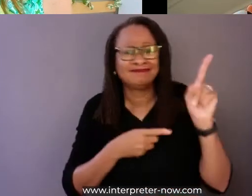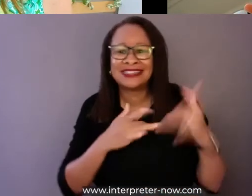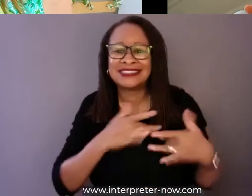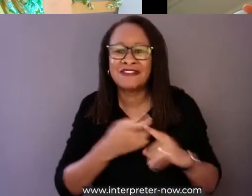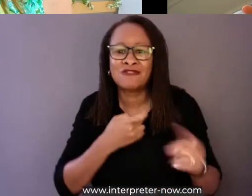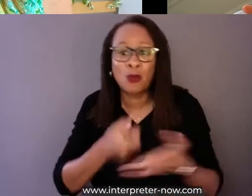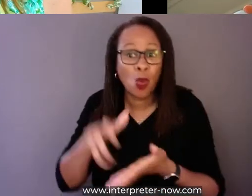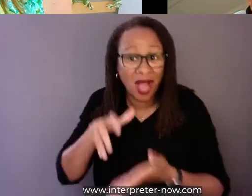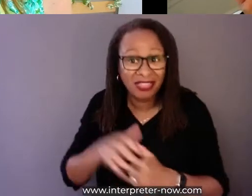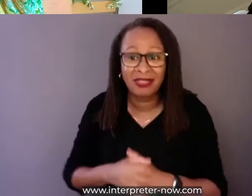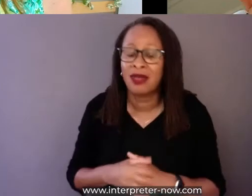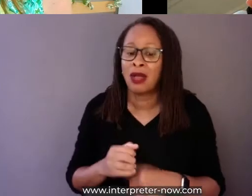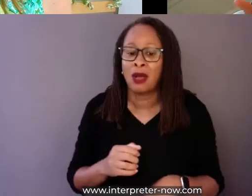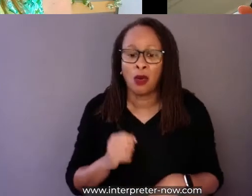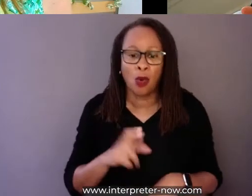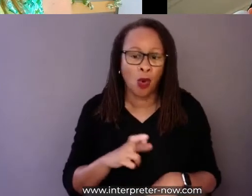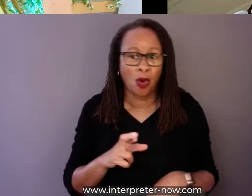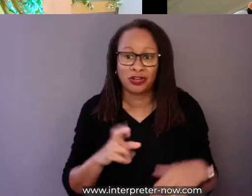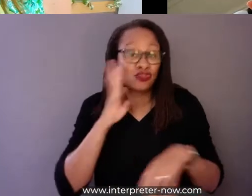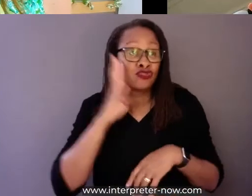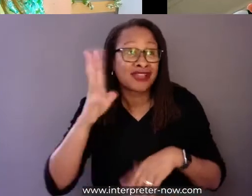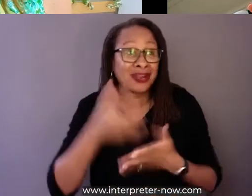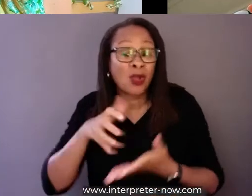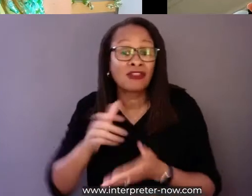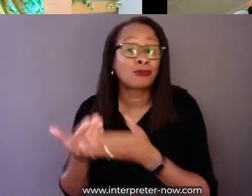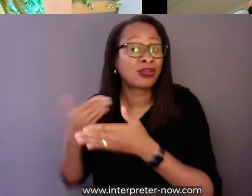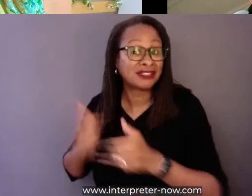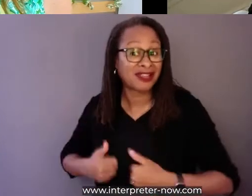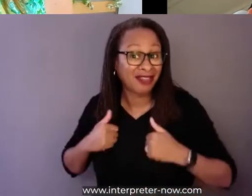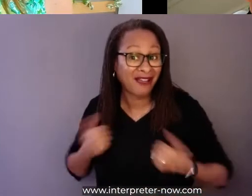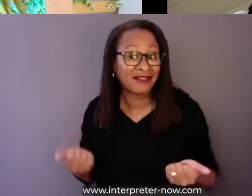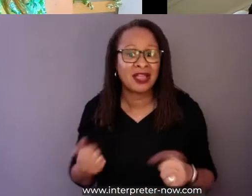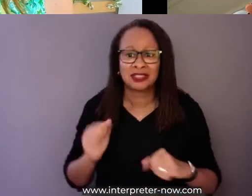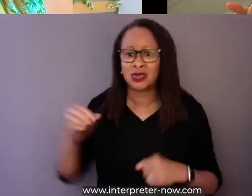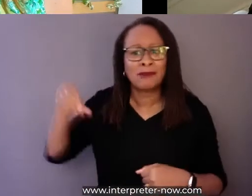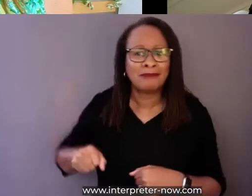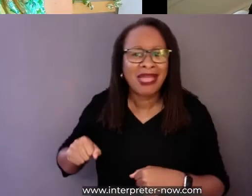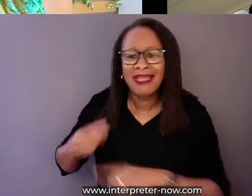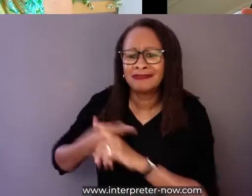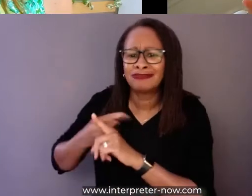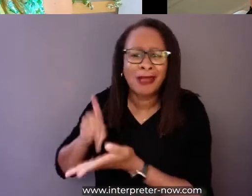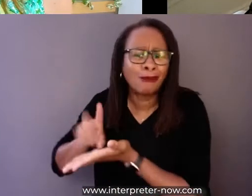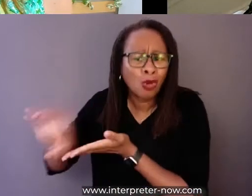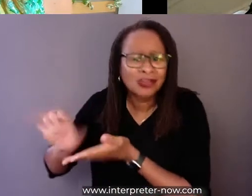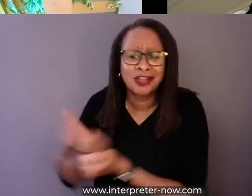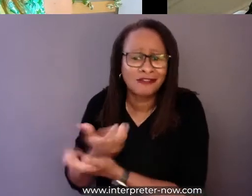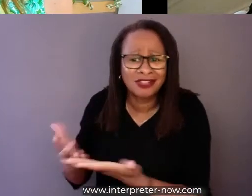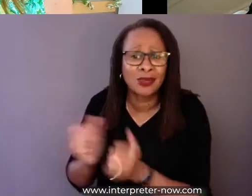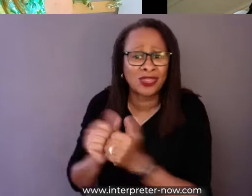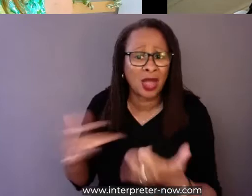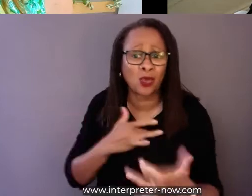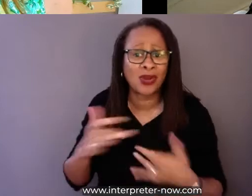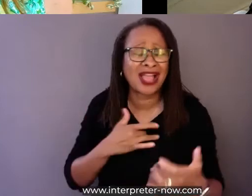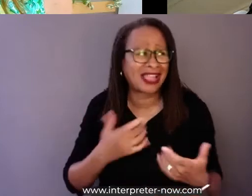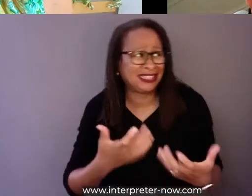have some sort of backstop, or you've created wealth previous in your life for yourself, right? So that you can pay your rent, pay your mortgage, whatever those things are. Or